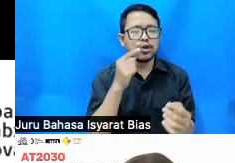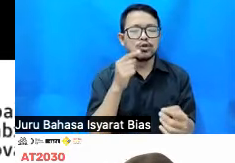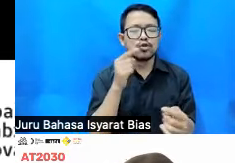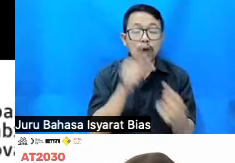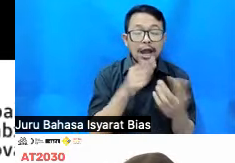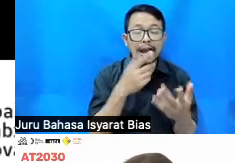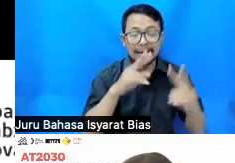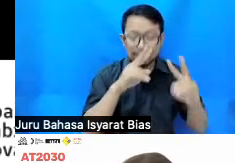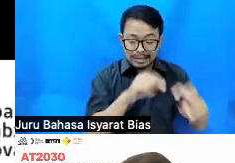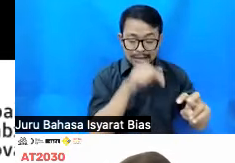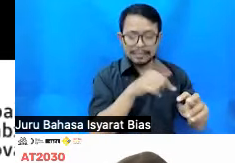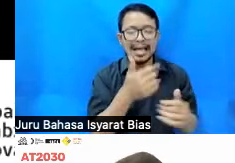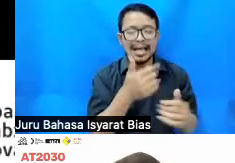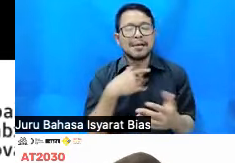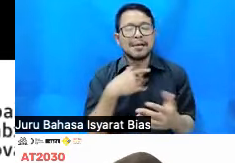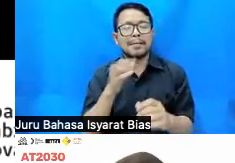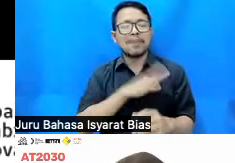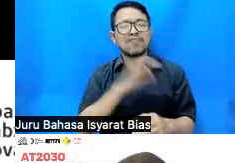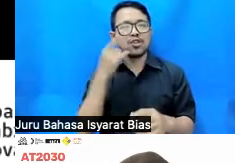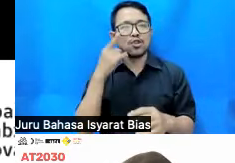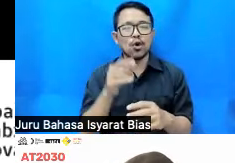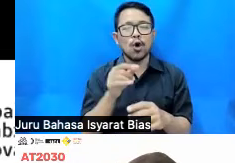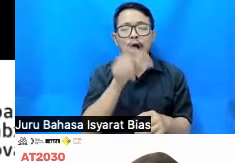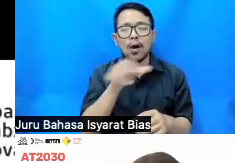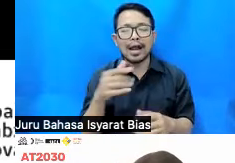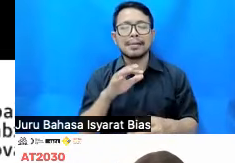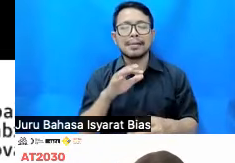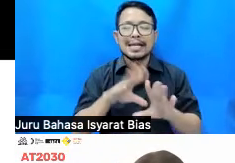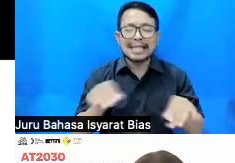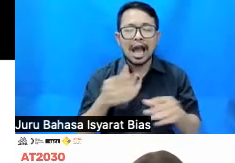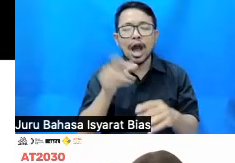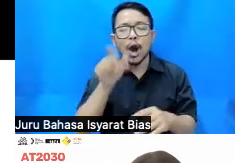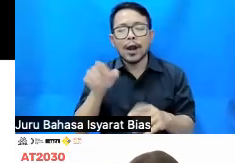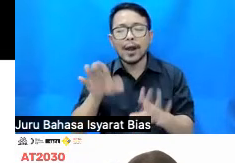in Solo and striving to create a more inclusive world.